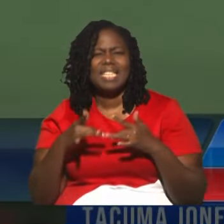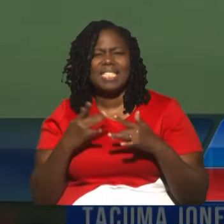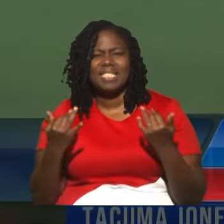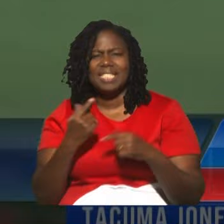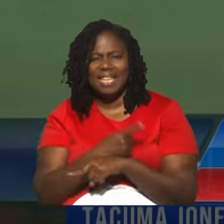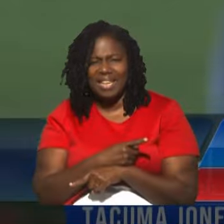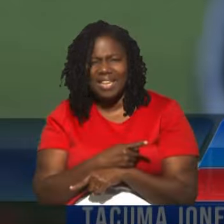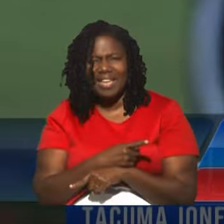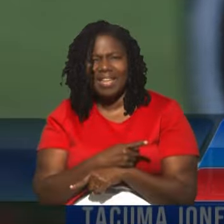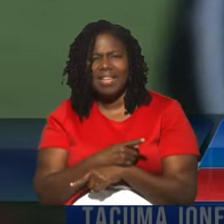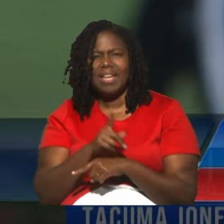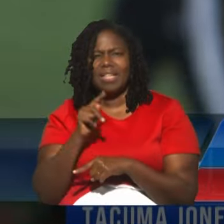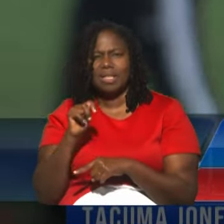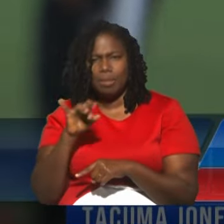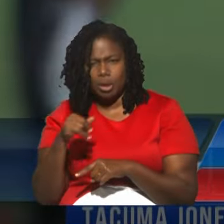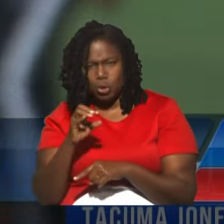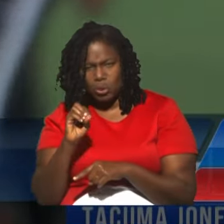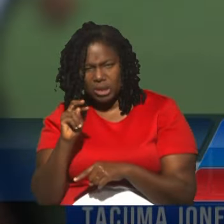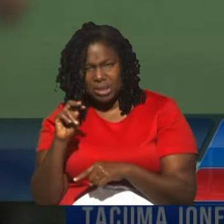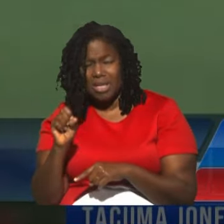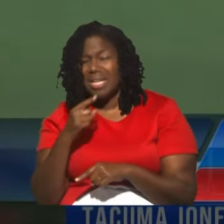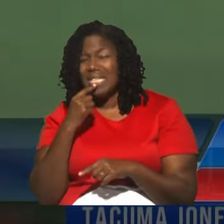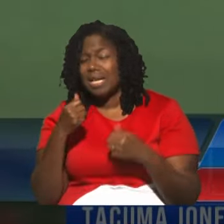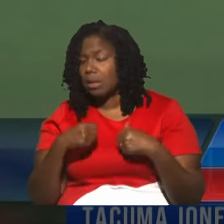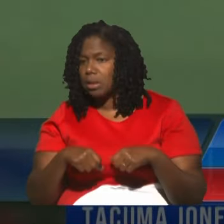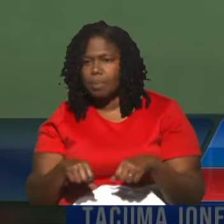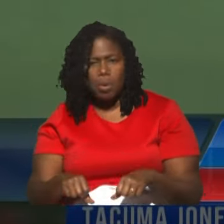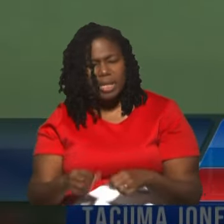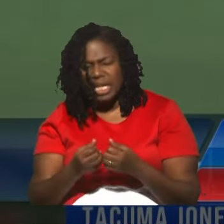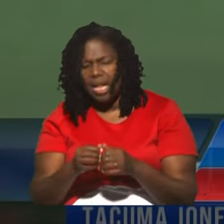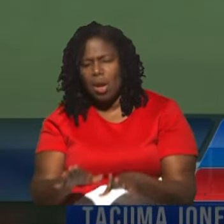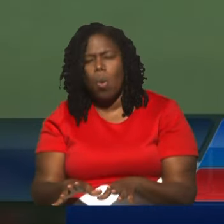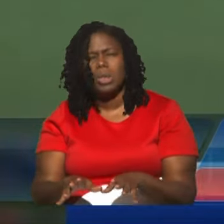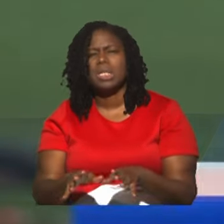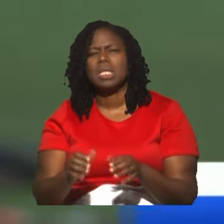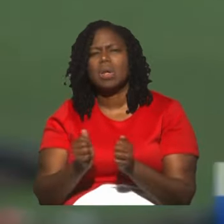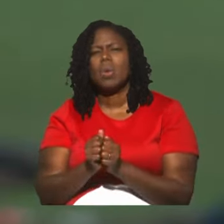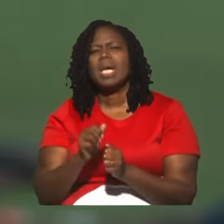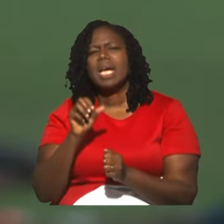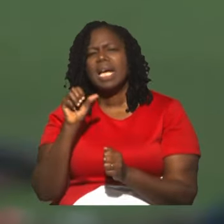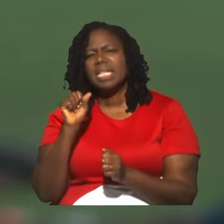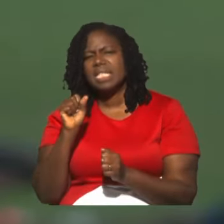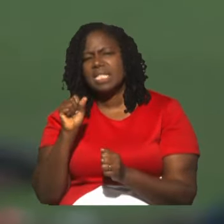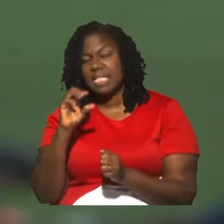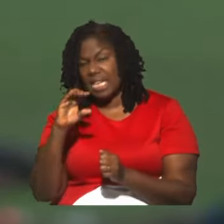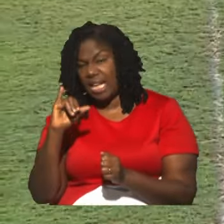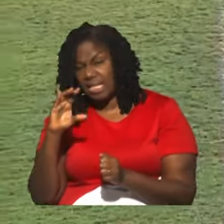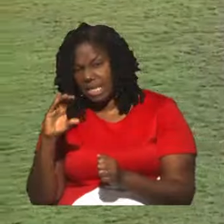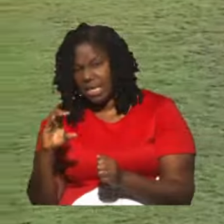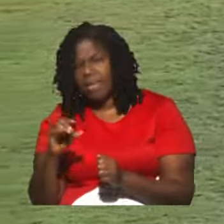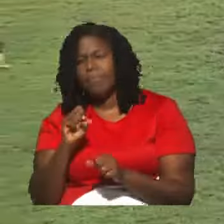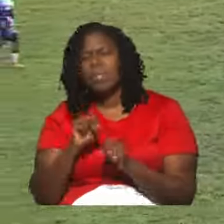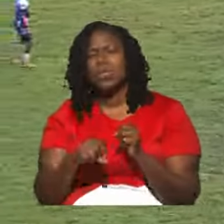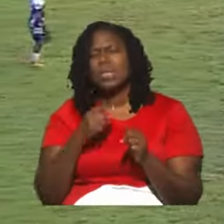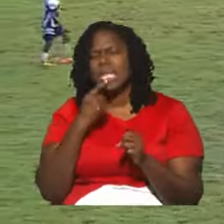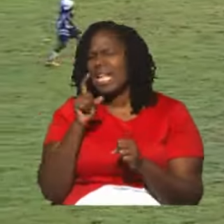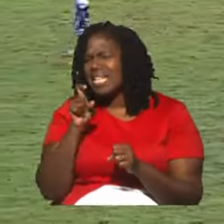We're coming off a very disappointing loss against St. Mary's College. I told them that we needed to get out of the red today,